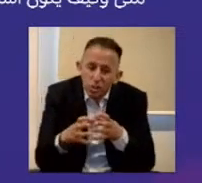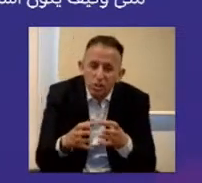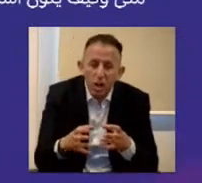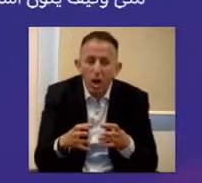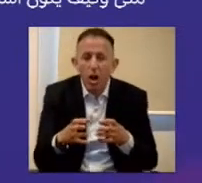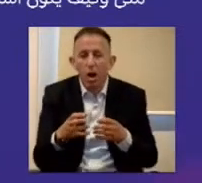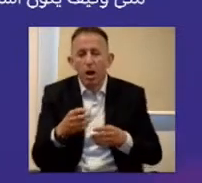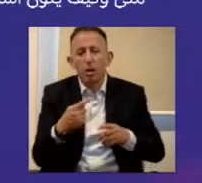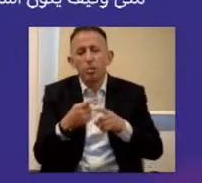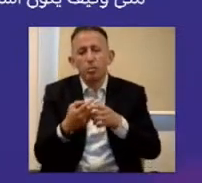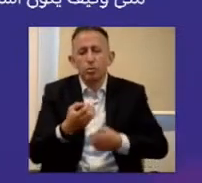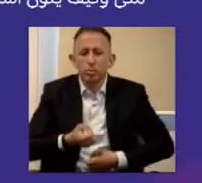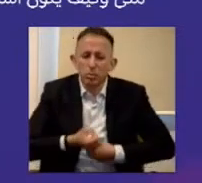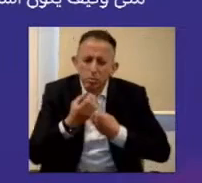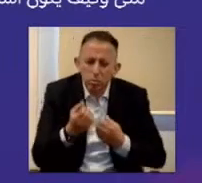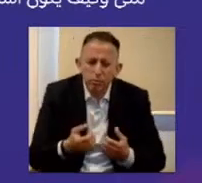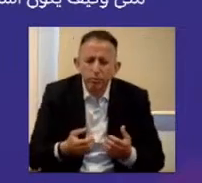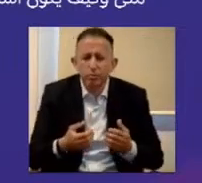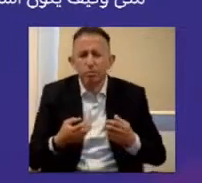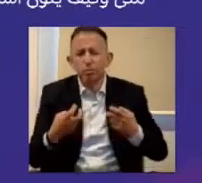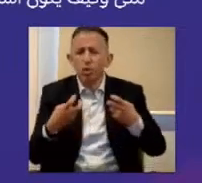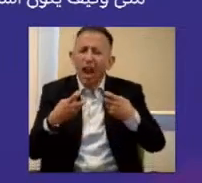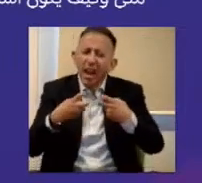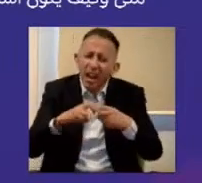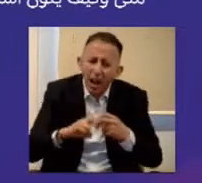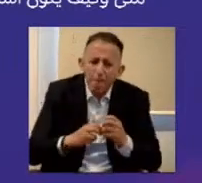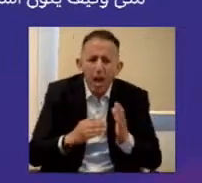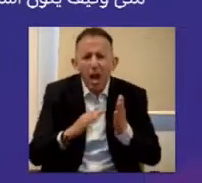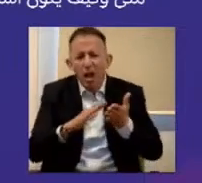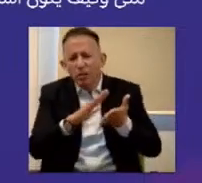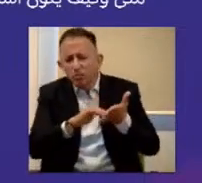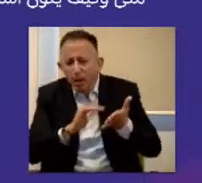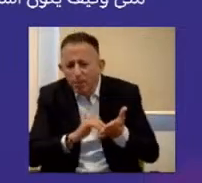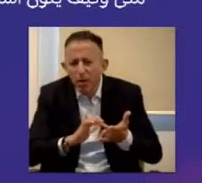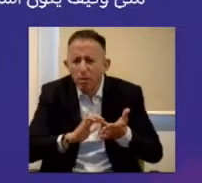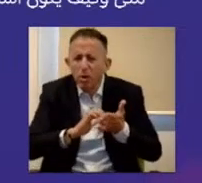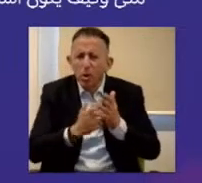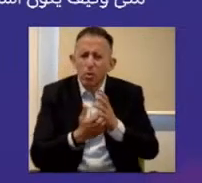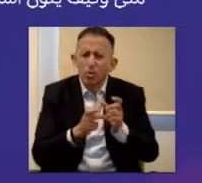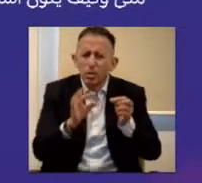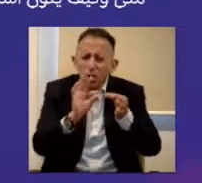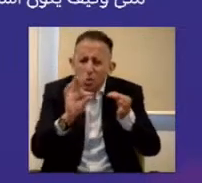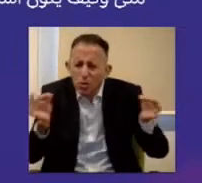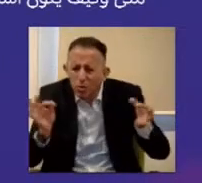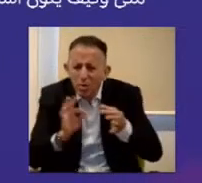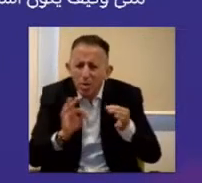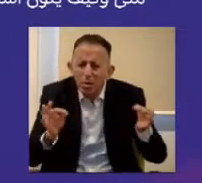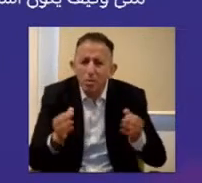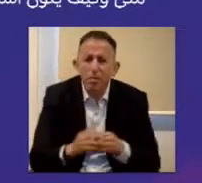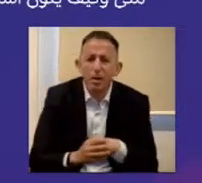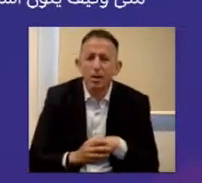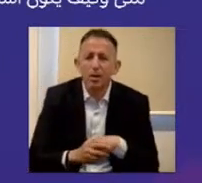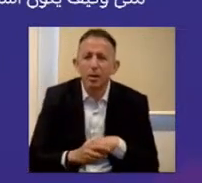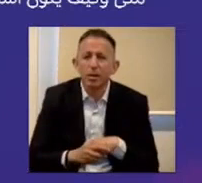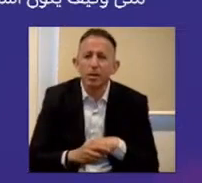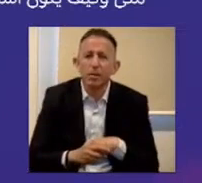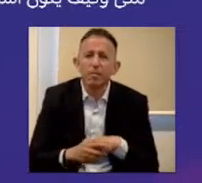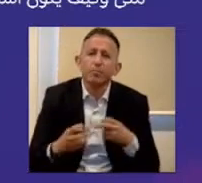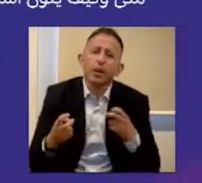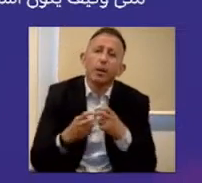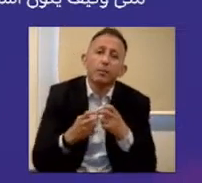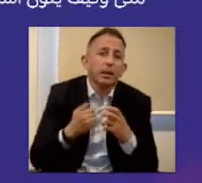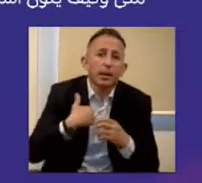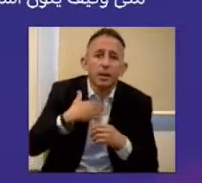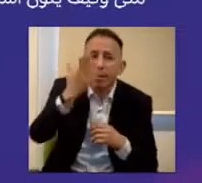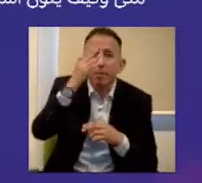what is the next character, what is the next word. And this was published in 1950, and